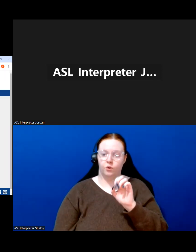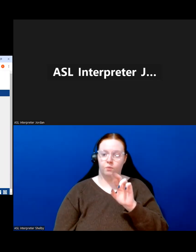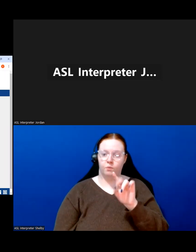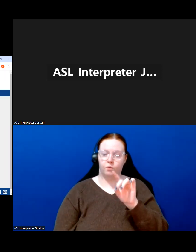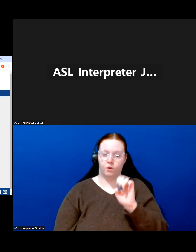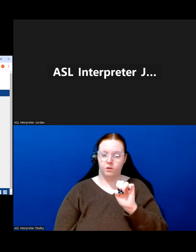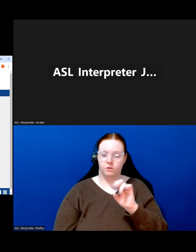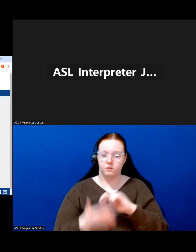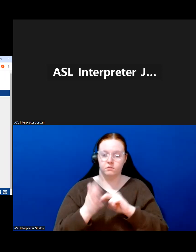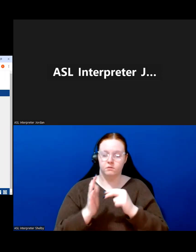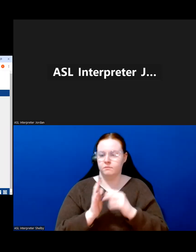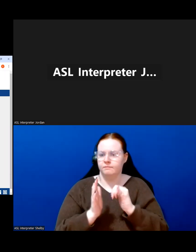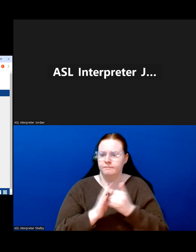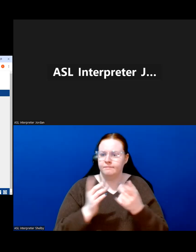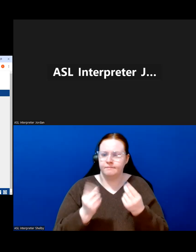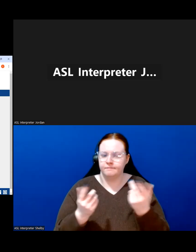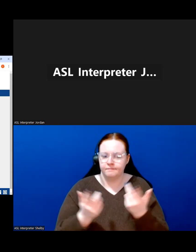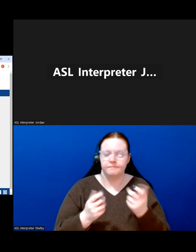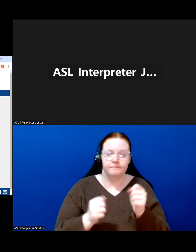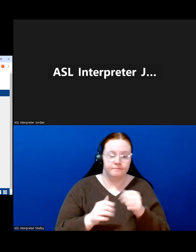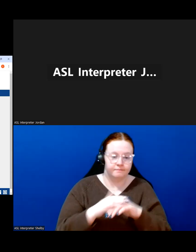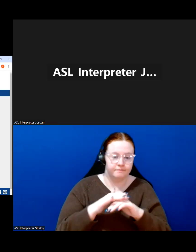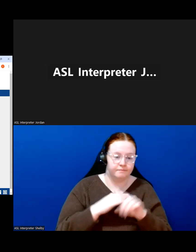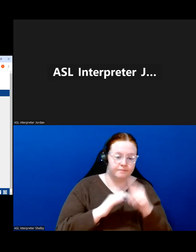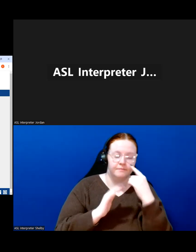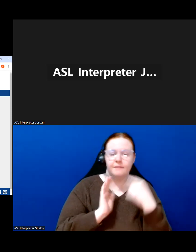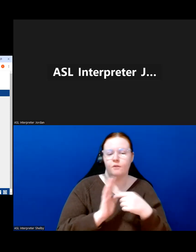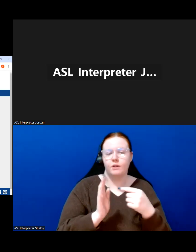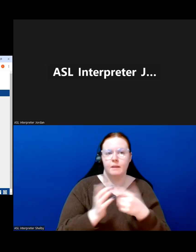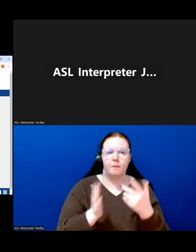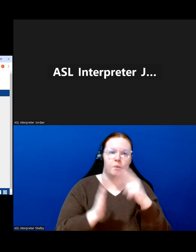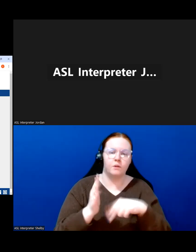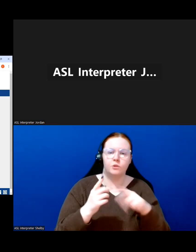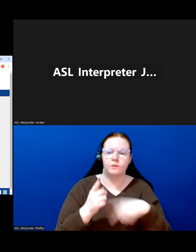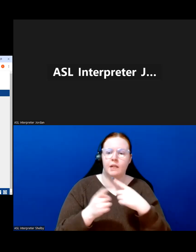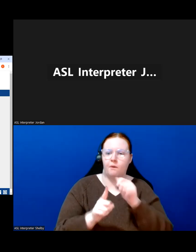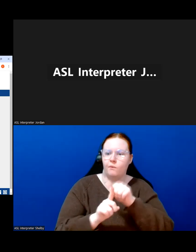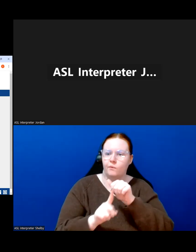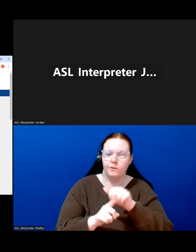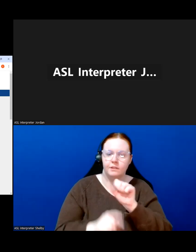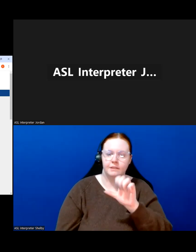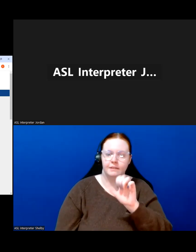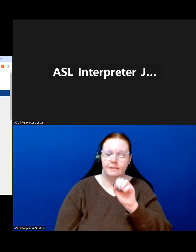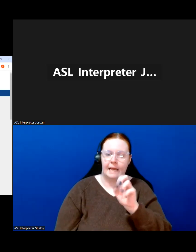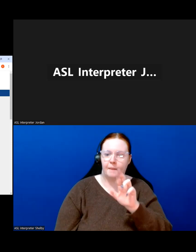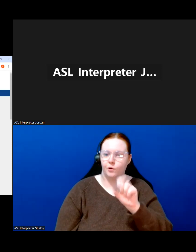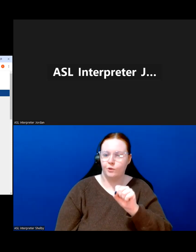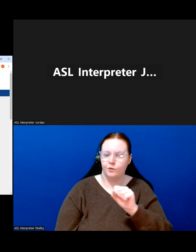access that, and let's say I want to look for books on scammers. Maybe I want to figure out how to not be scammed.